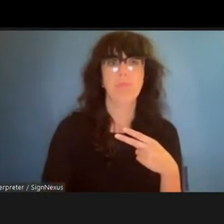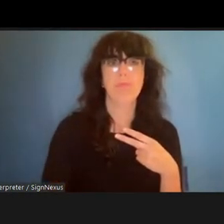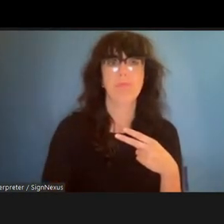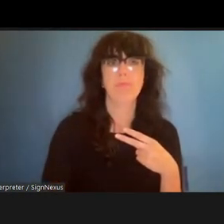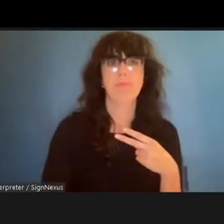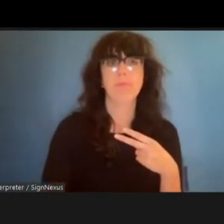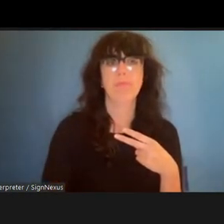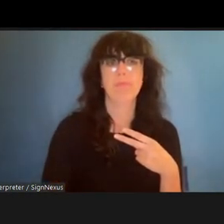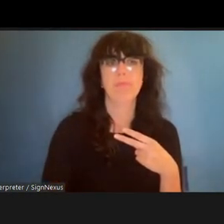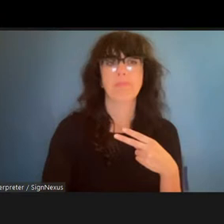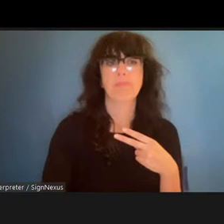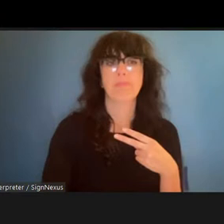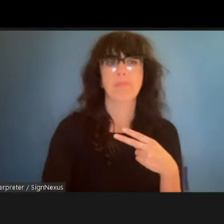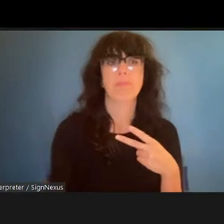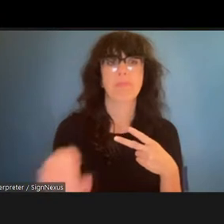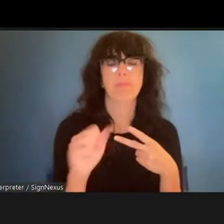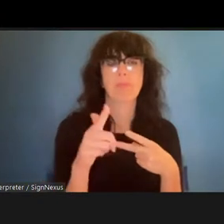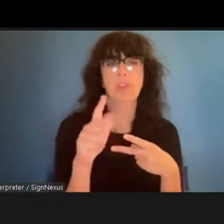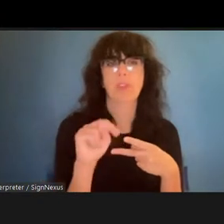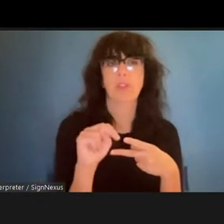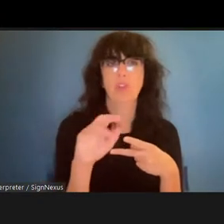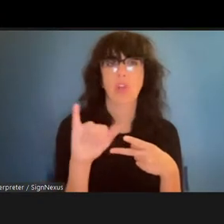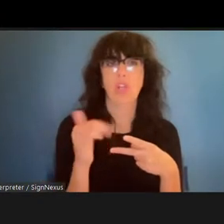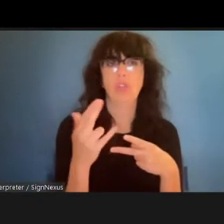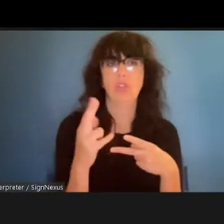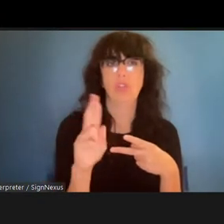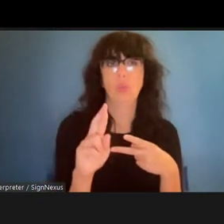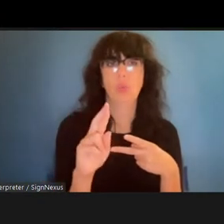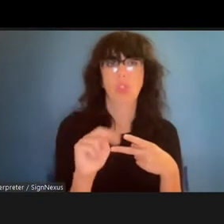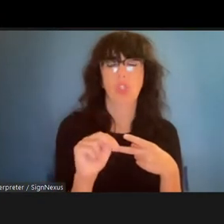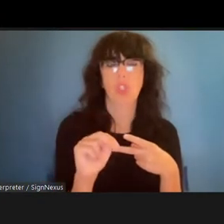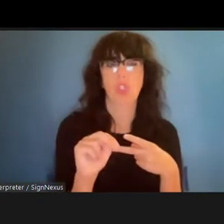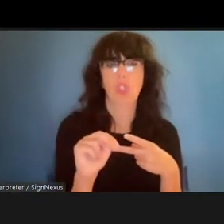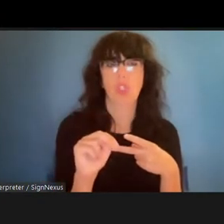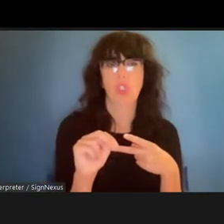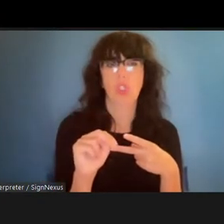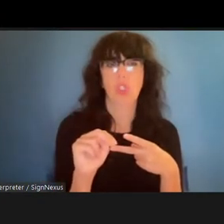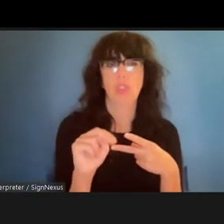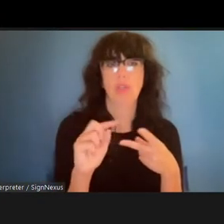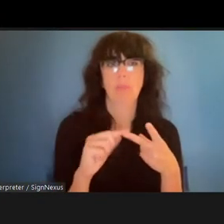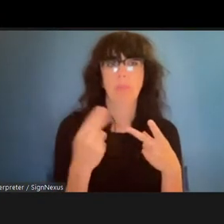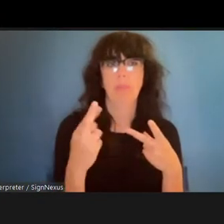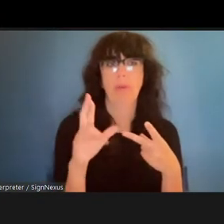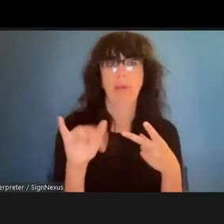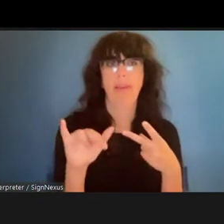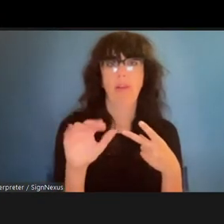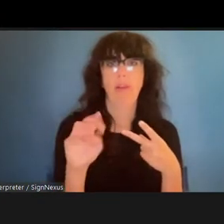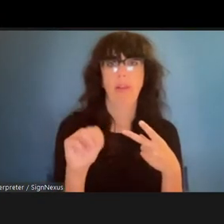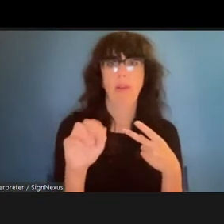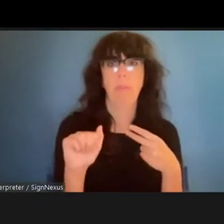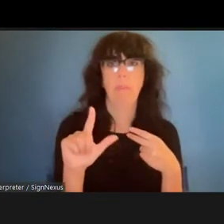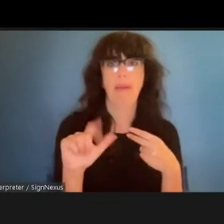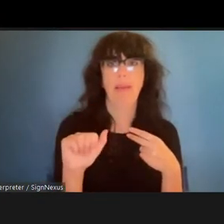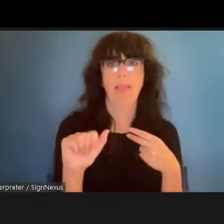the next speaker is sean johnson jr followed by harry malakoff